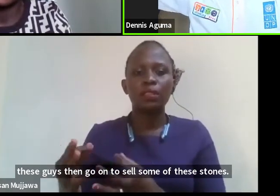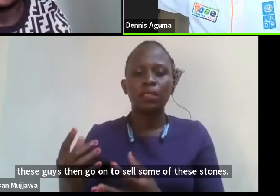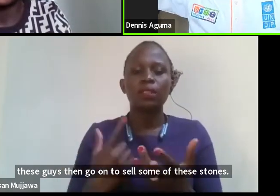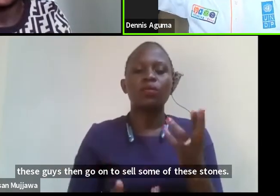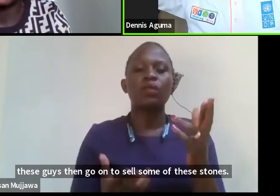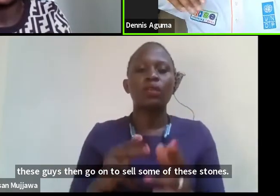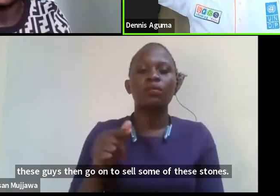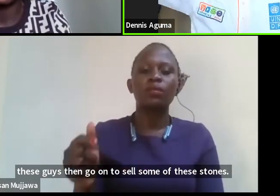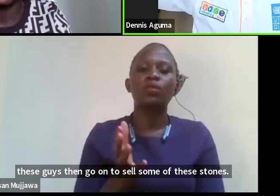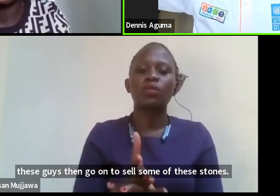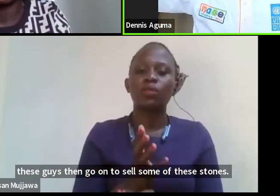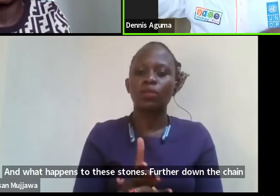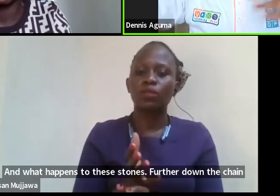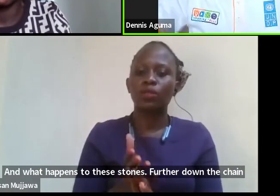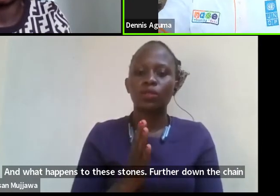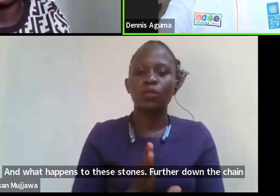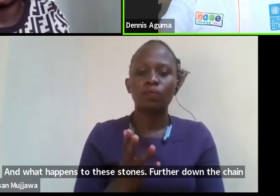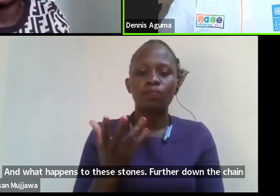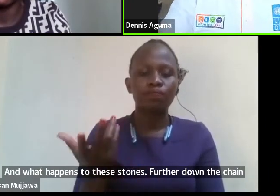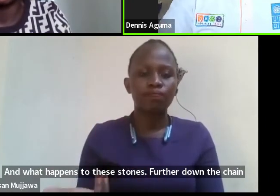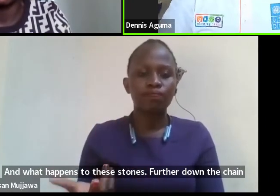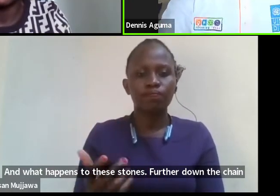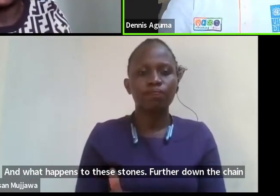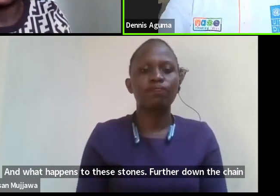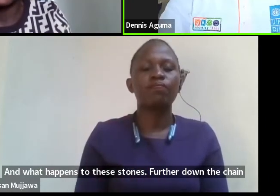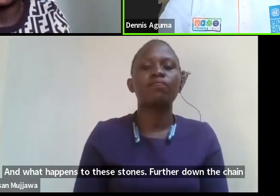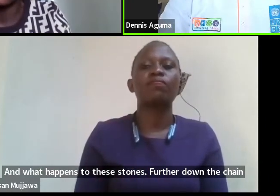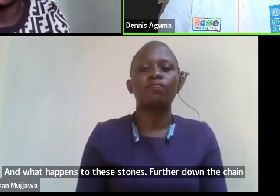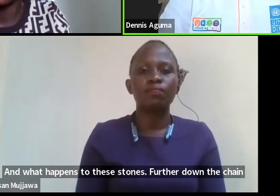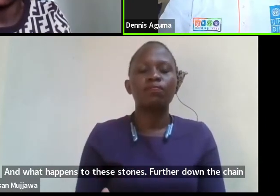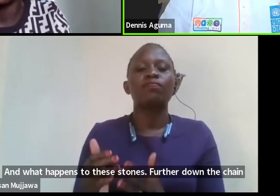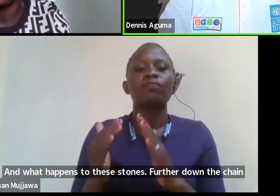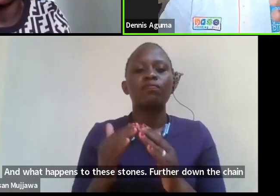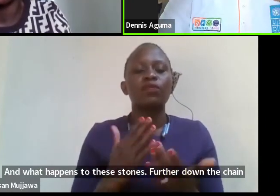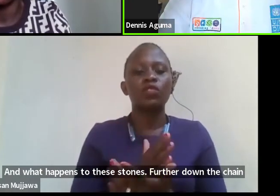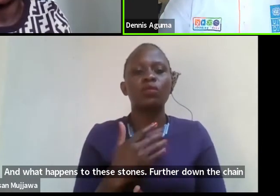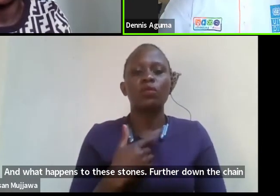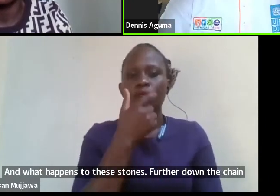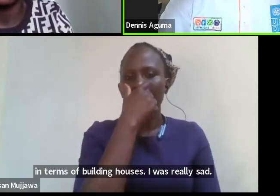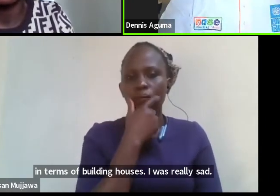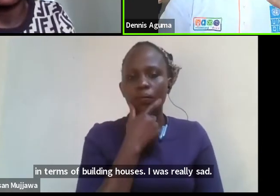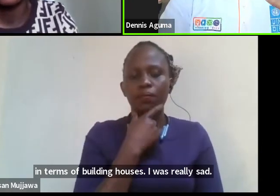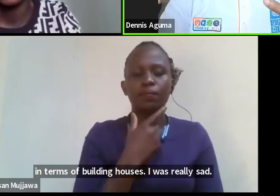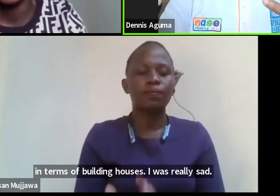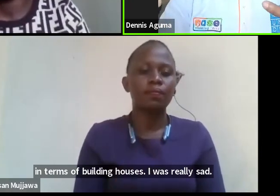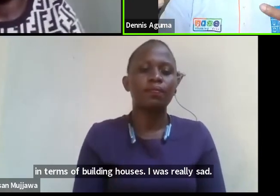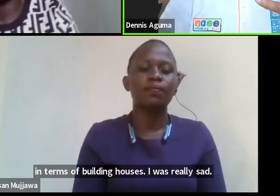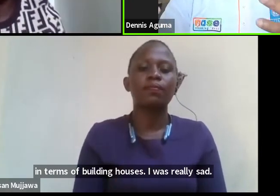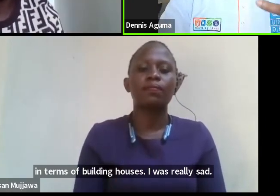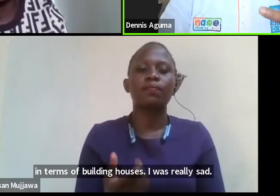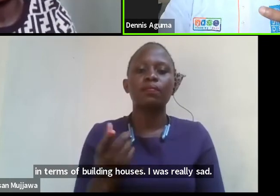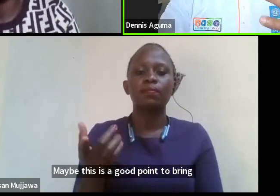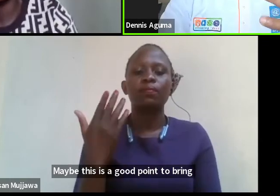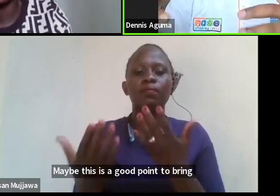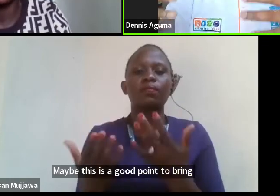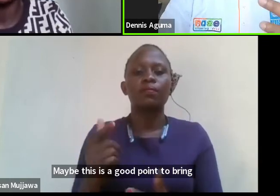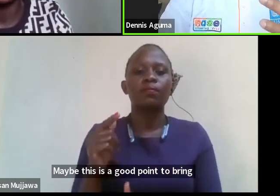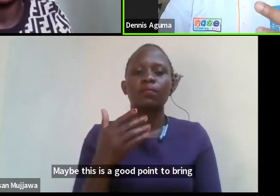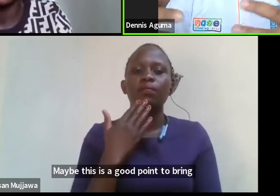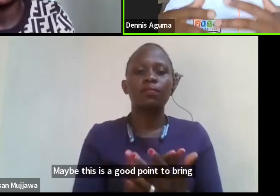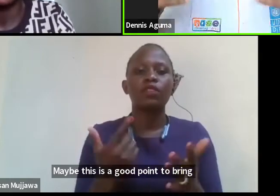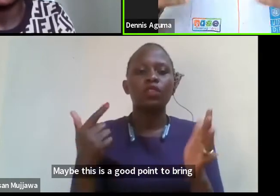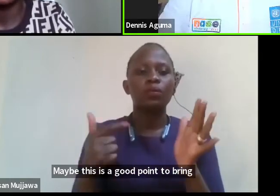stones further down the chain in terms of building houses, I was really sad. Maybe this is a good point to bring you in, being